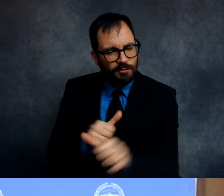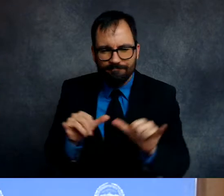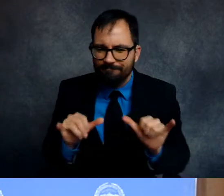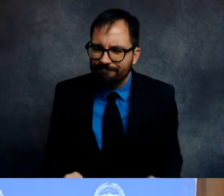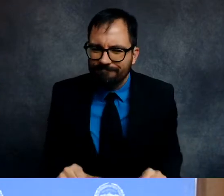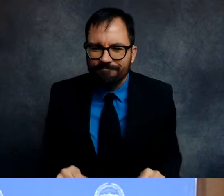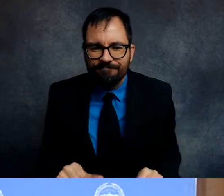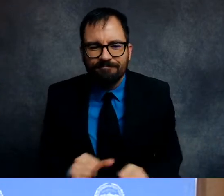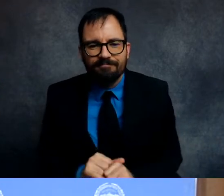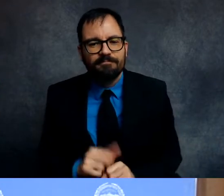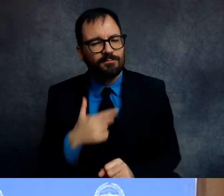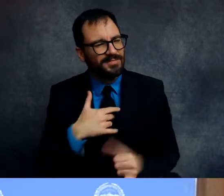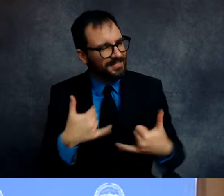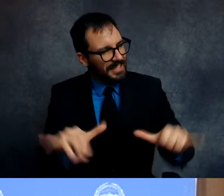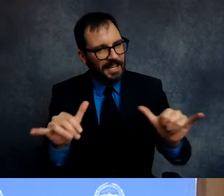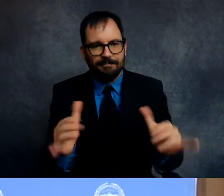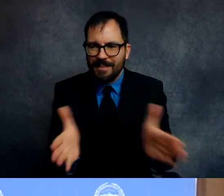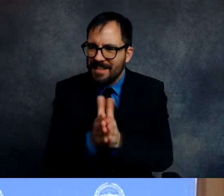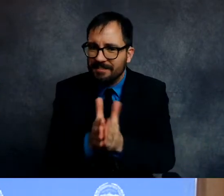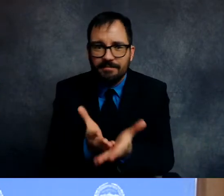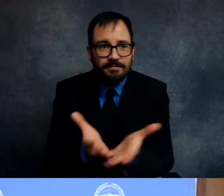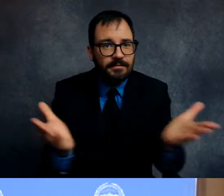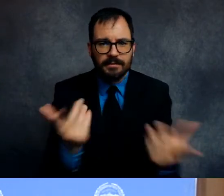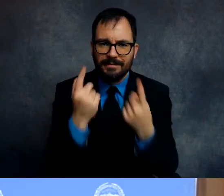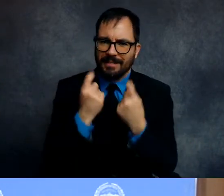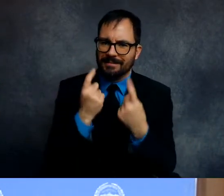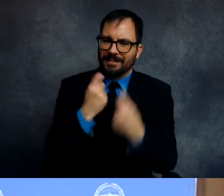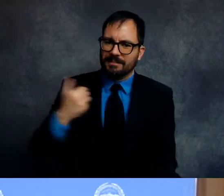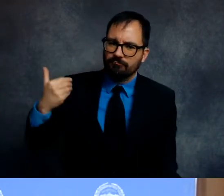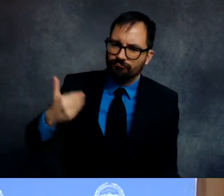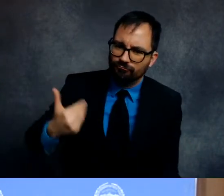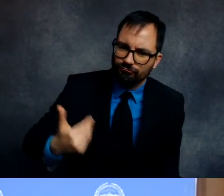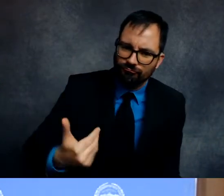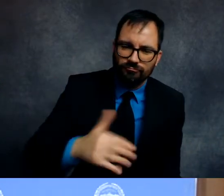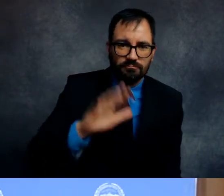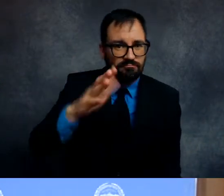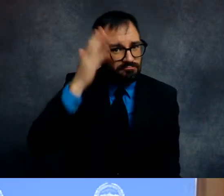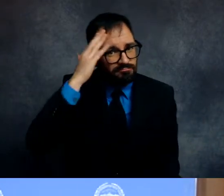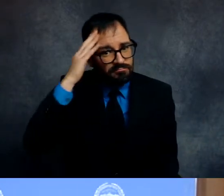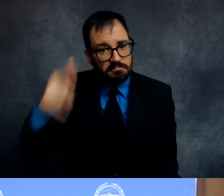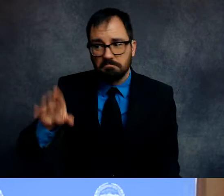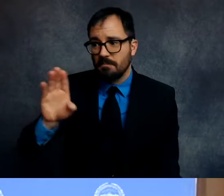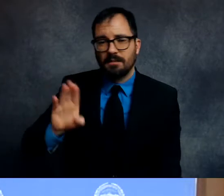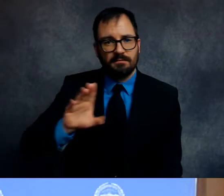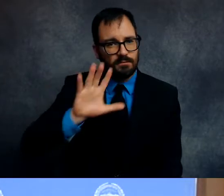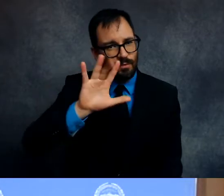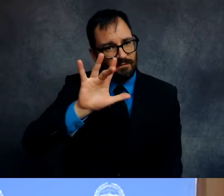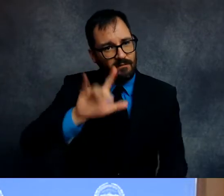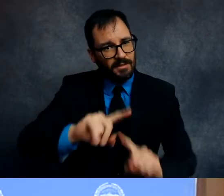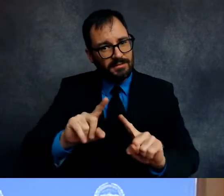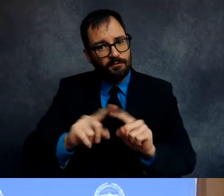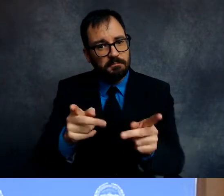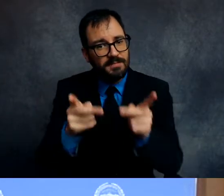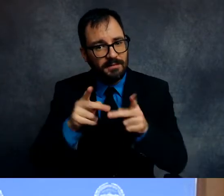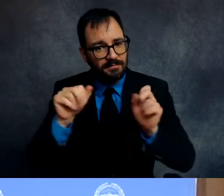you people to continue to social distance and avoid large gatherings, and we want to continue to push people and ask people to get tested